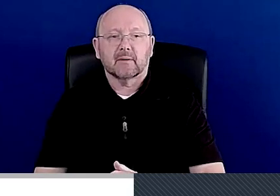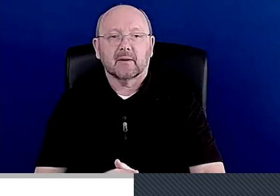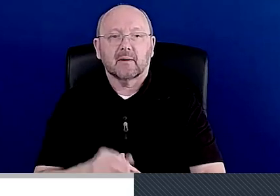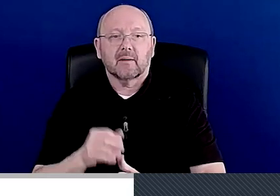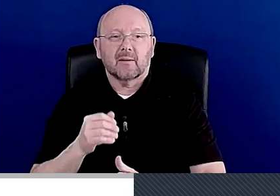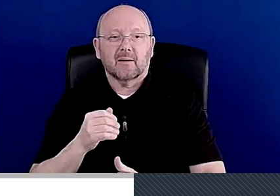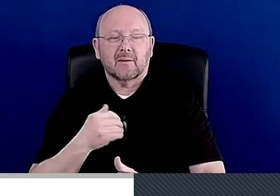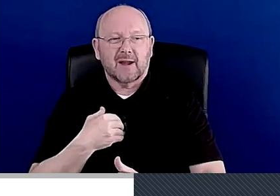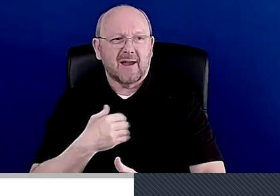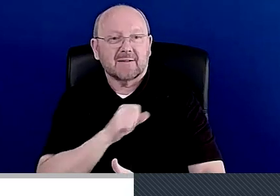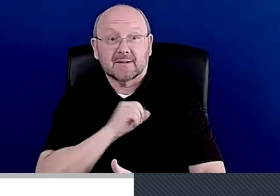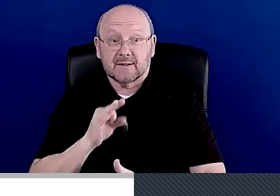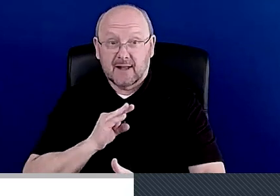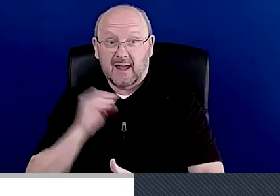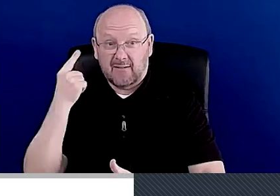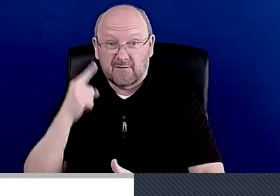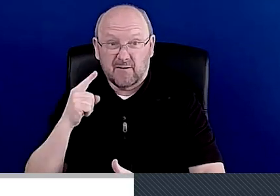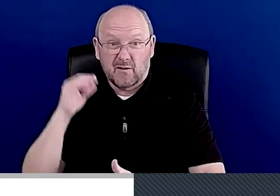dedicated staff, right?